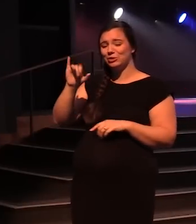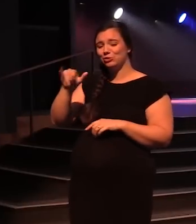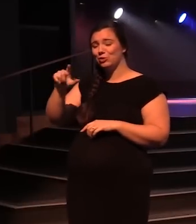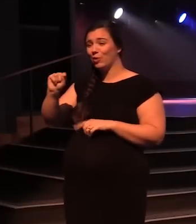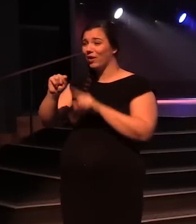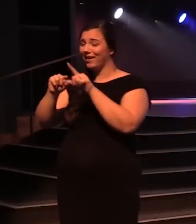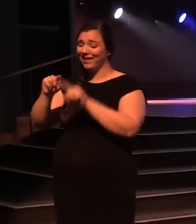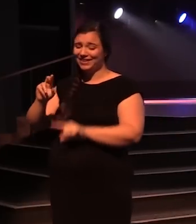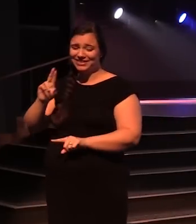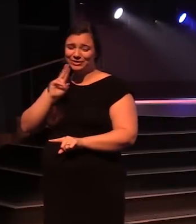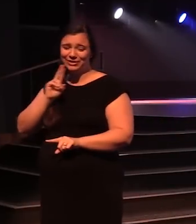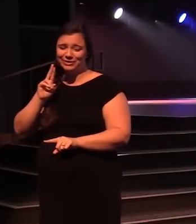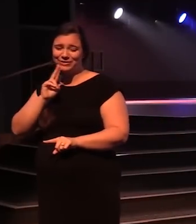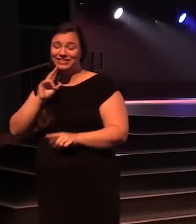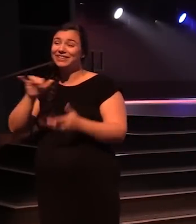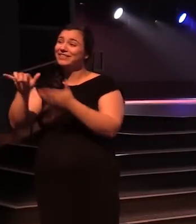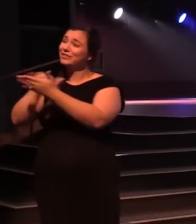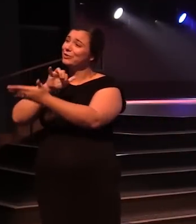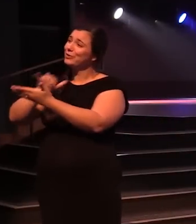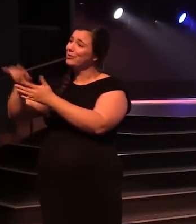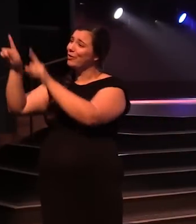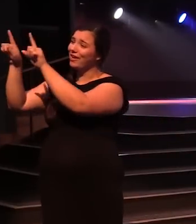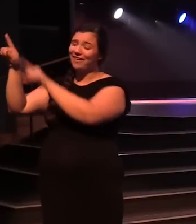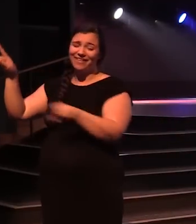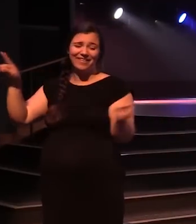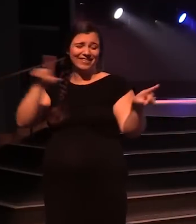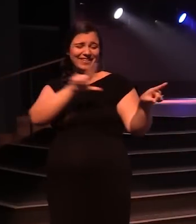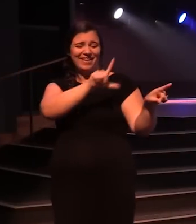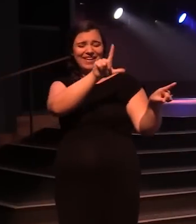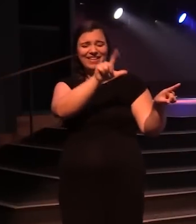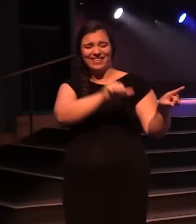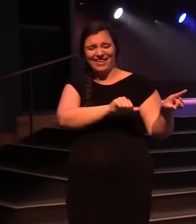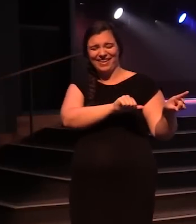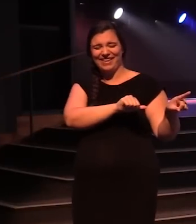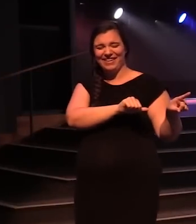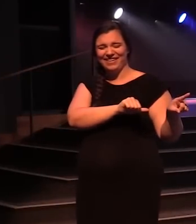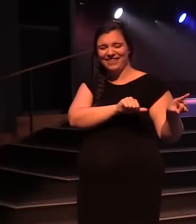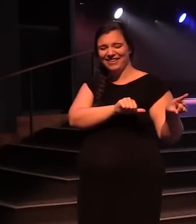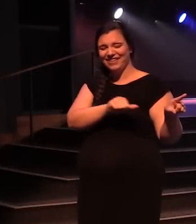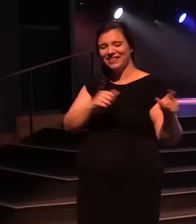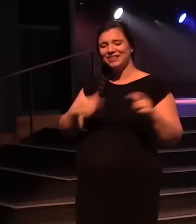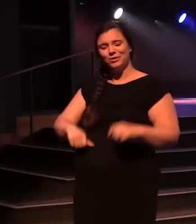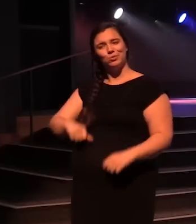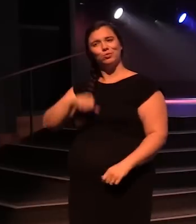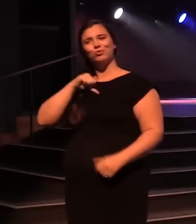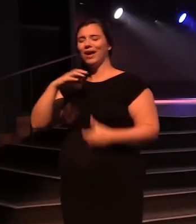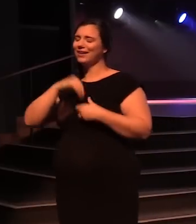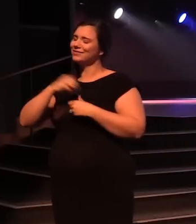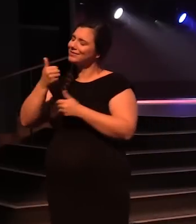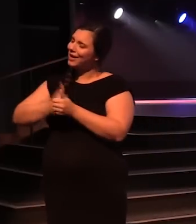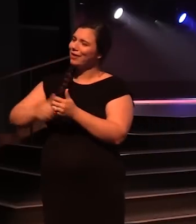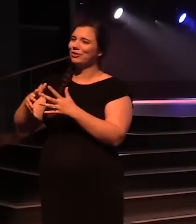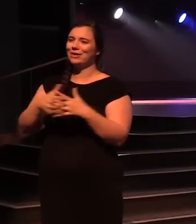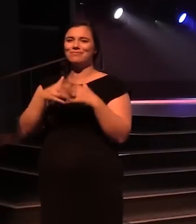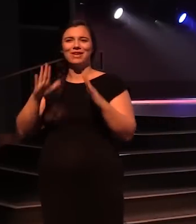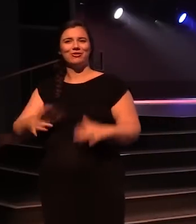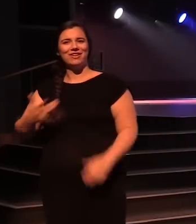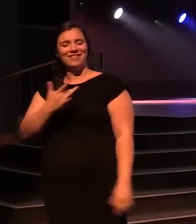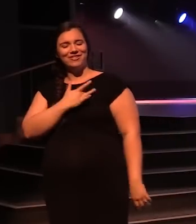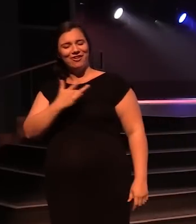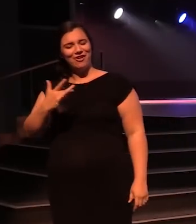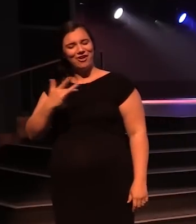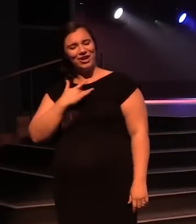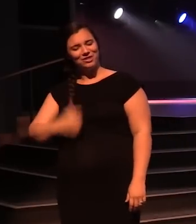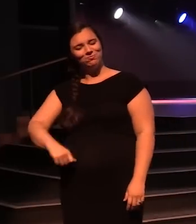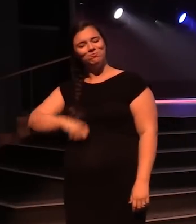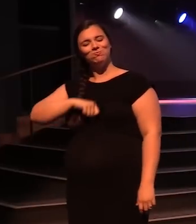to Houston, New York to LA. Well, there's pride in every American